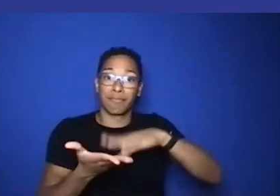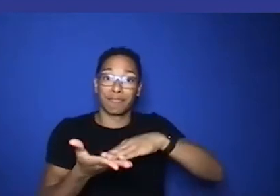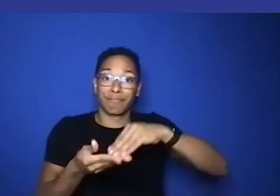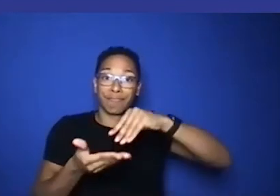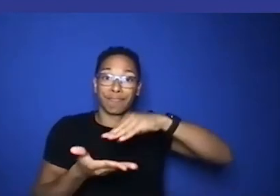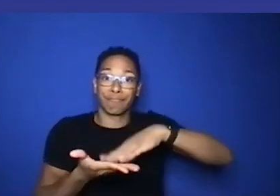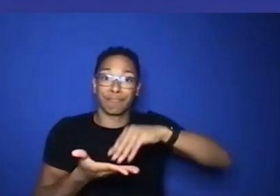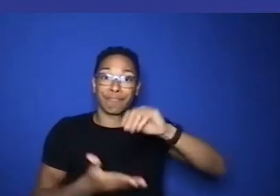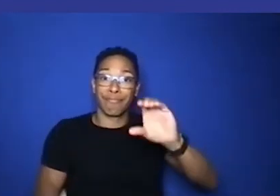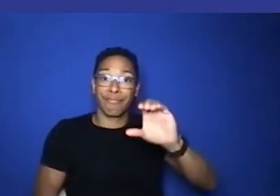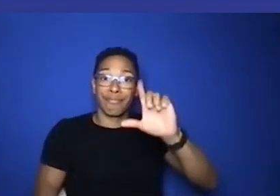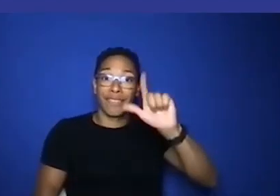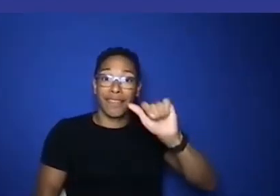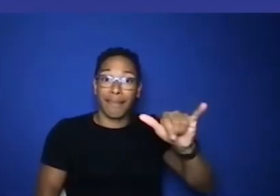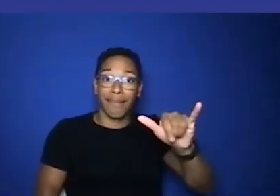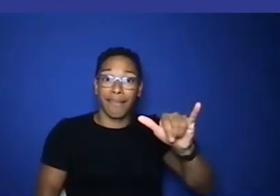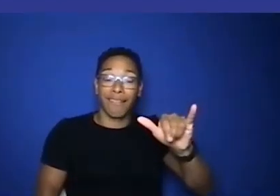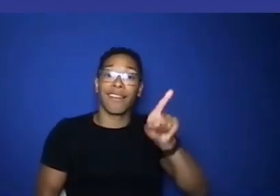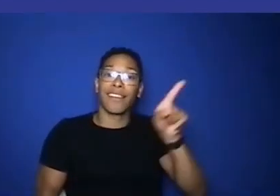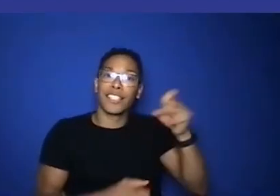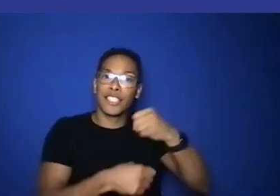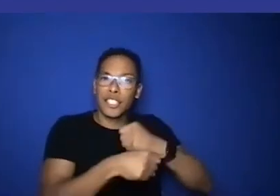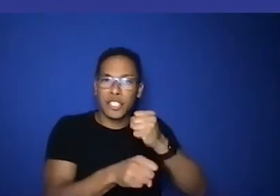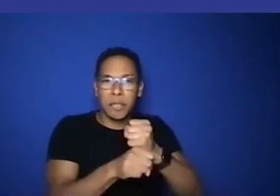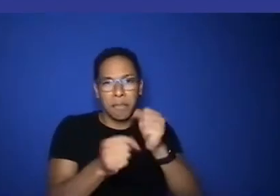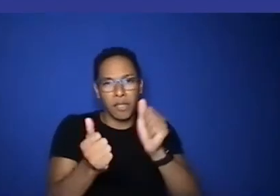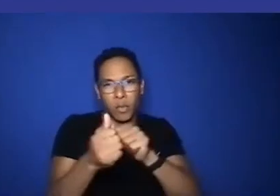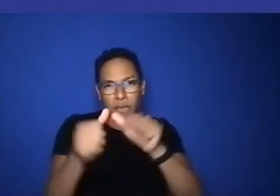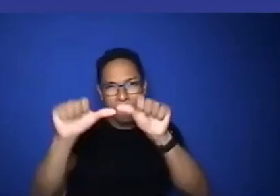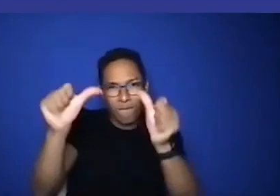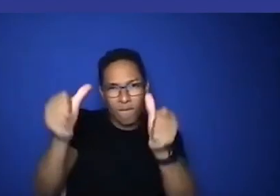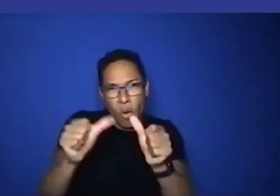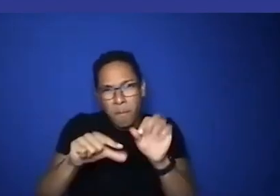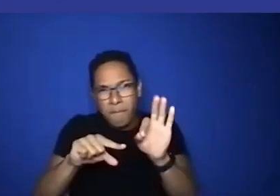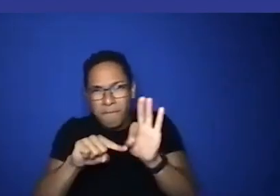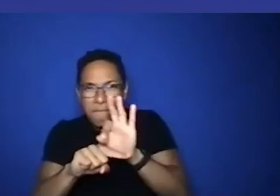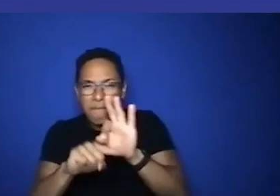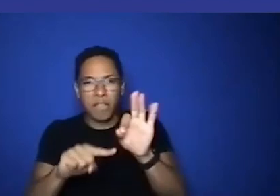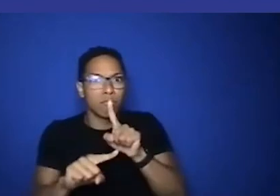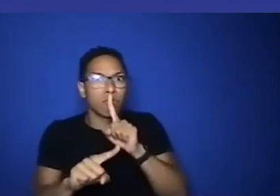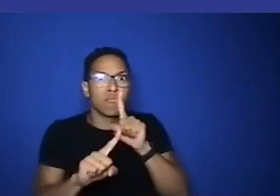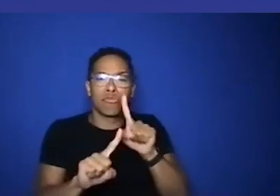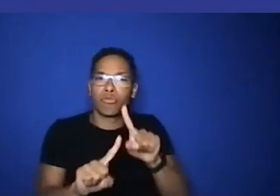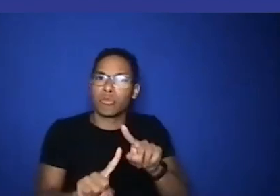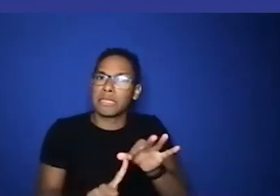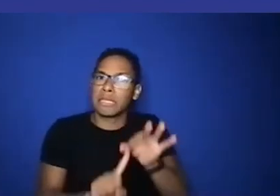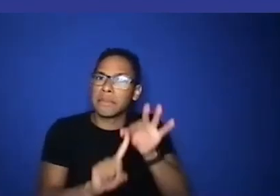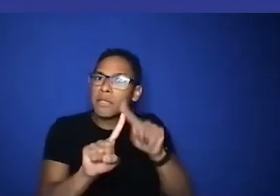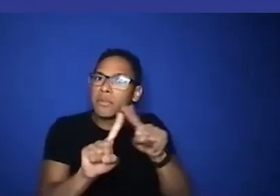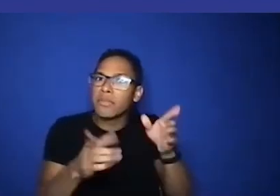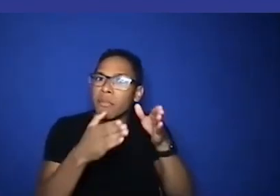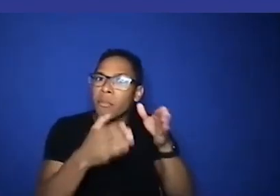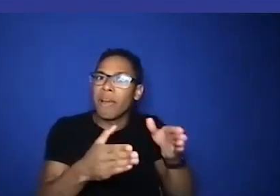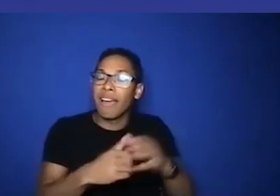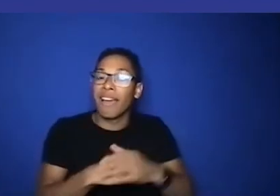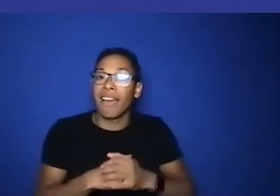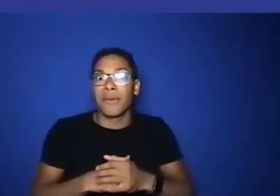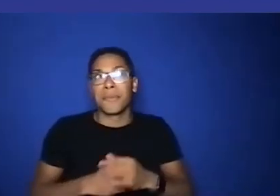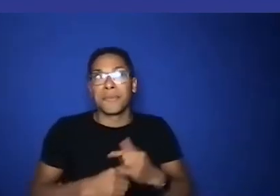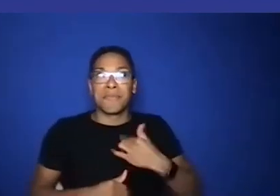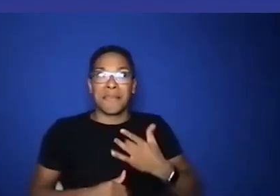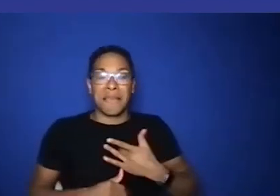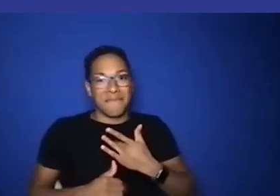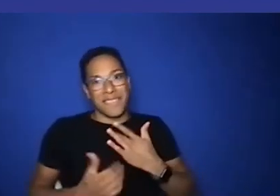she worked with form and function in a very different way with masks. And so in a way, I feel like I'll be visiting with